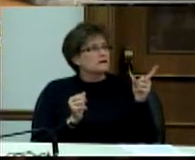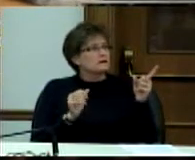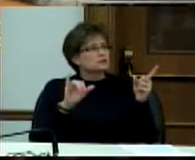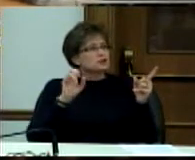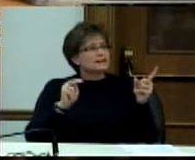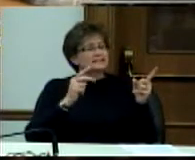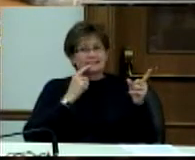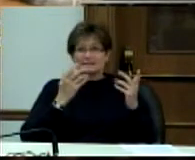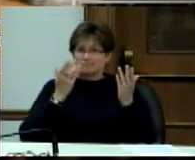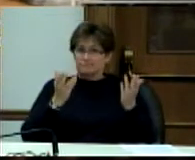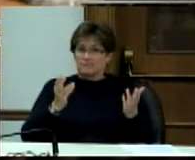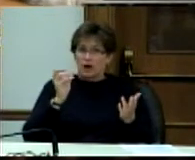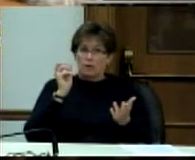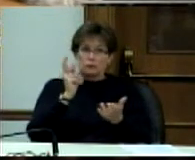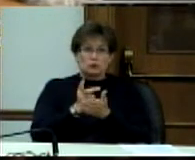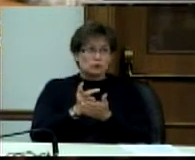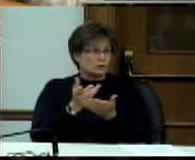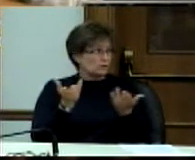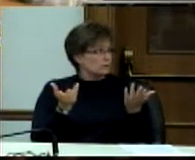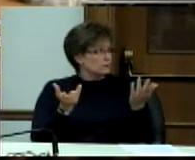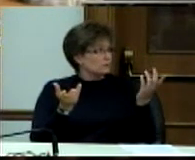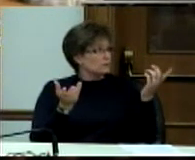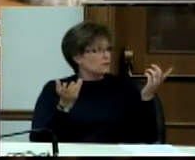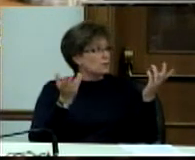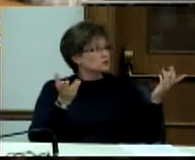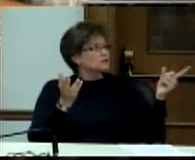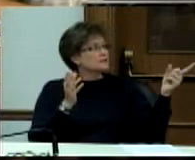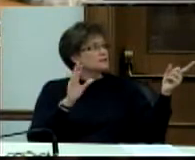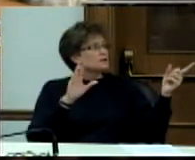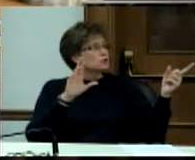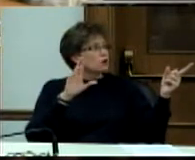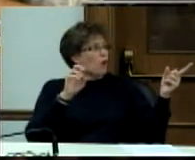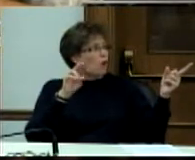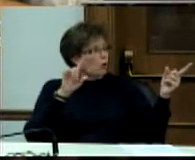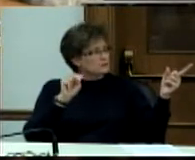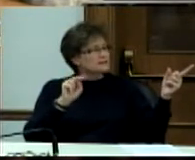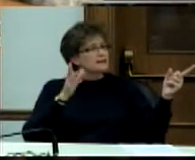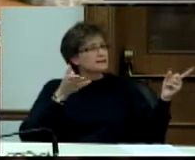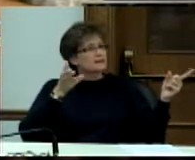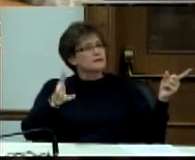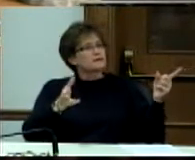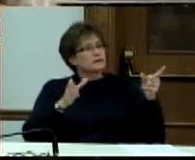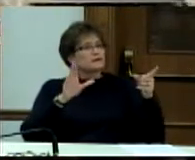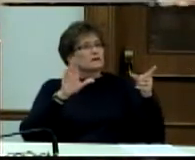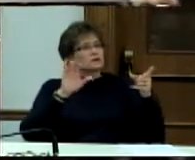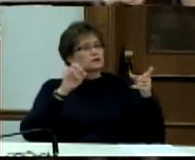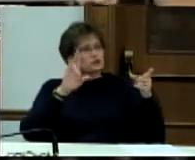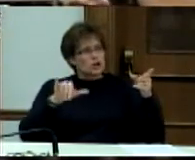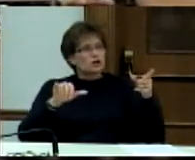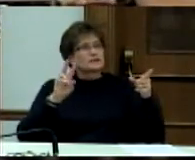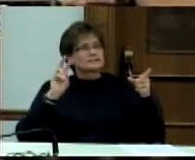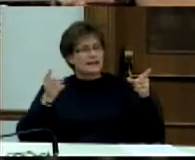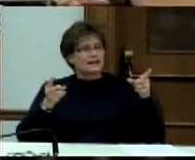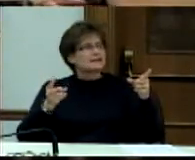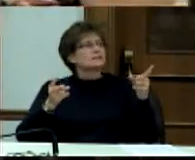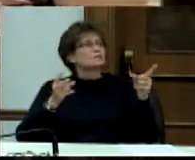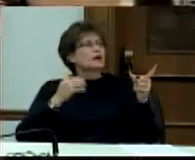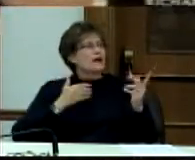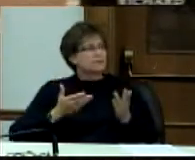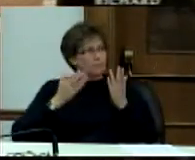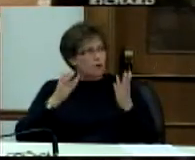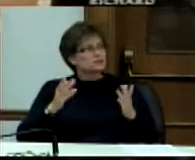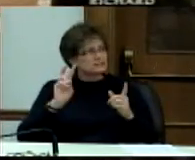All right, I'll entertain a motion to approve. So moved. Is there a second? Second. We have a motion and a second to